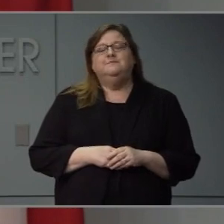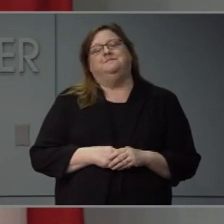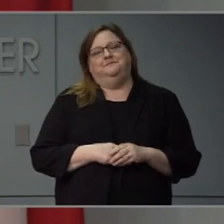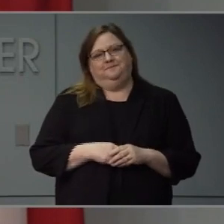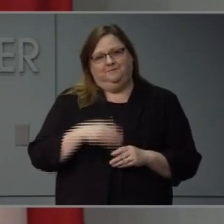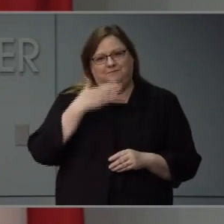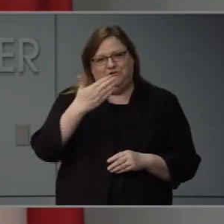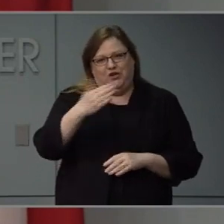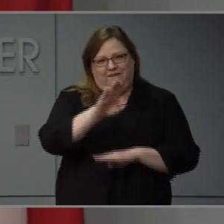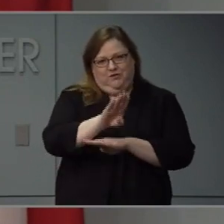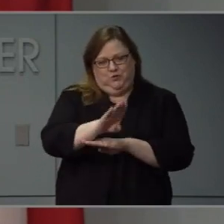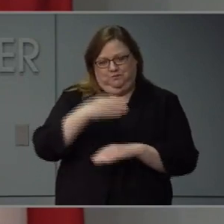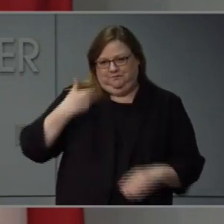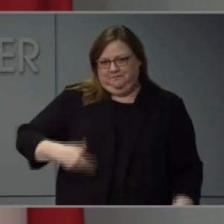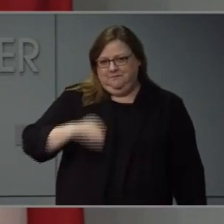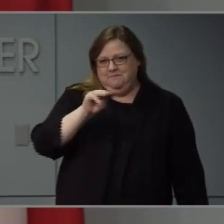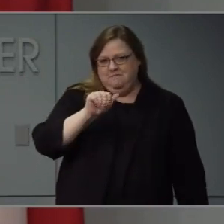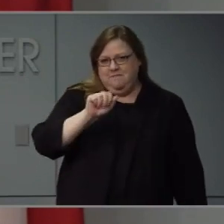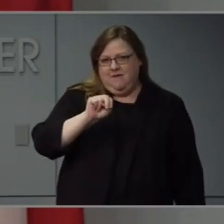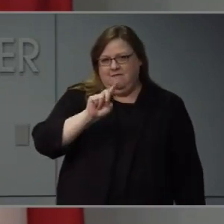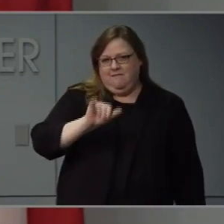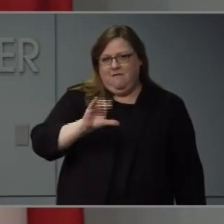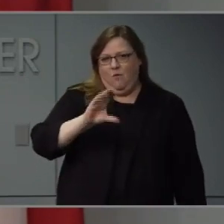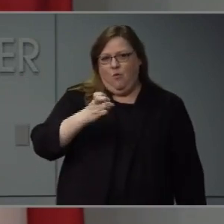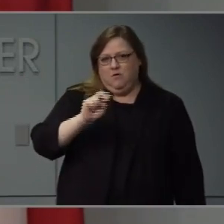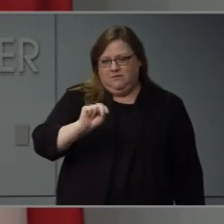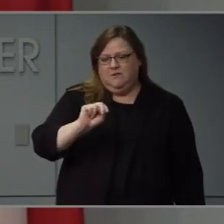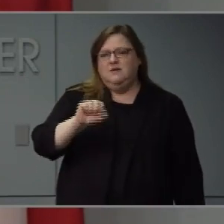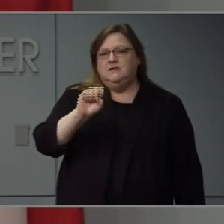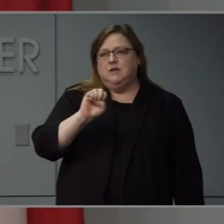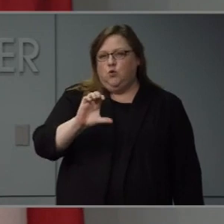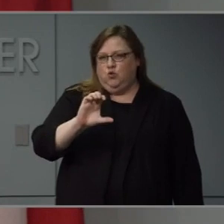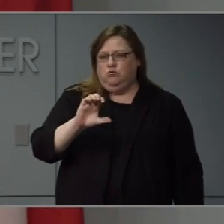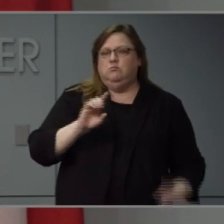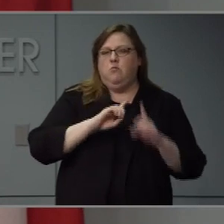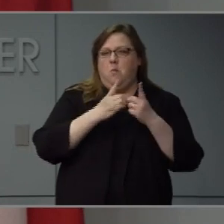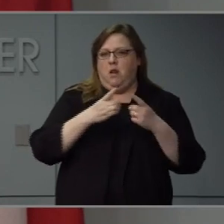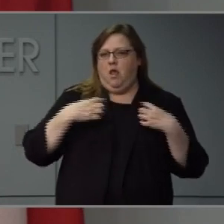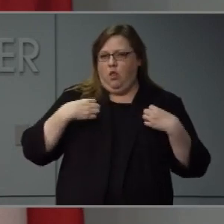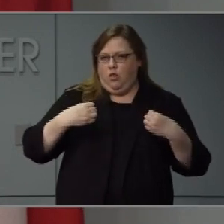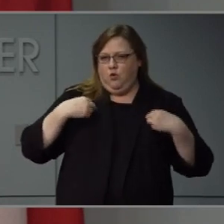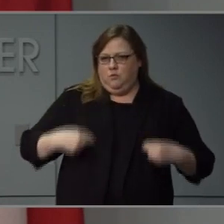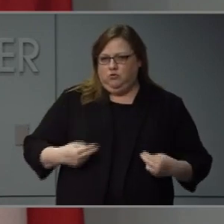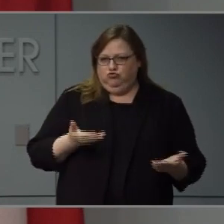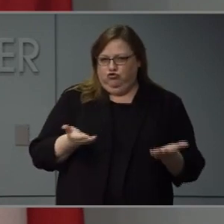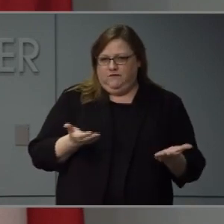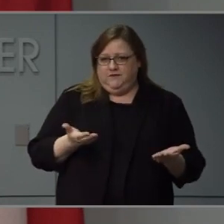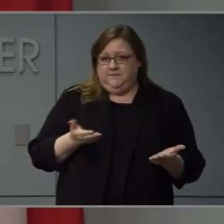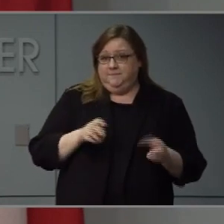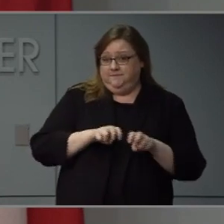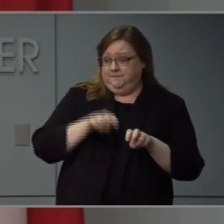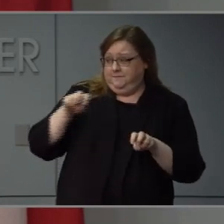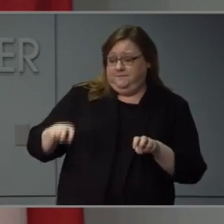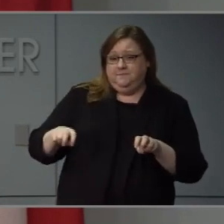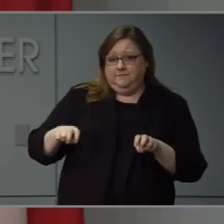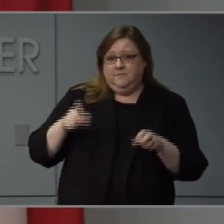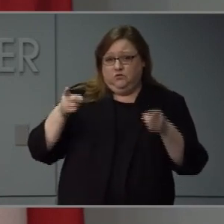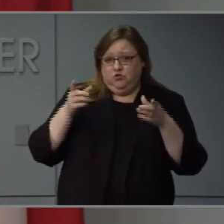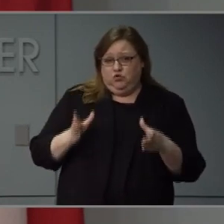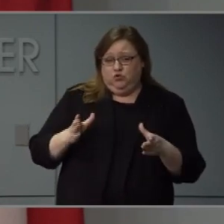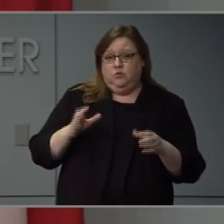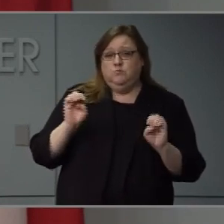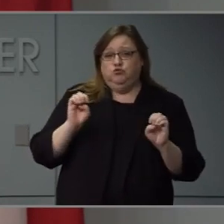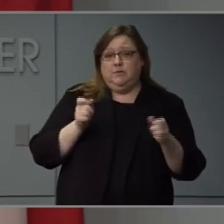Good afternoon. I'm Mandy Cohen. I'm the Secretary of the Department of Health and Human Services, and I'm joined by Director of Emergency Management